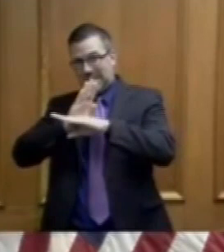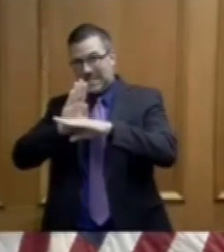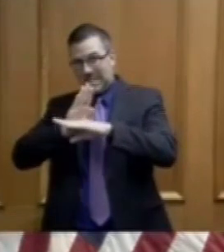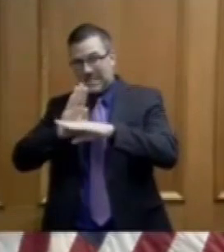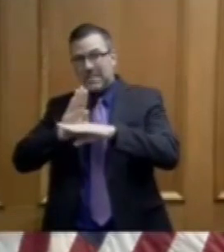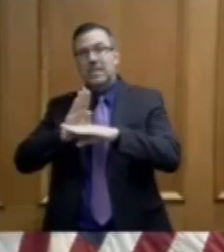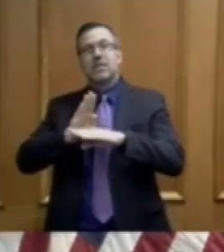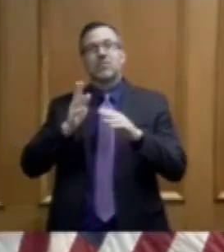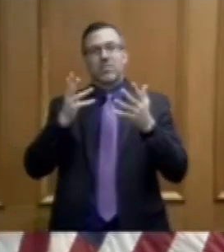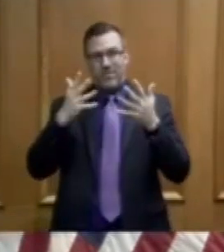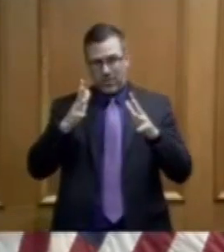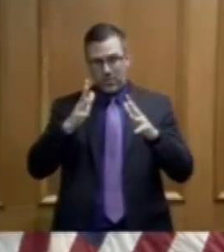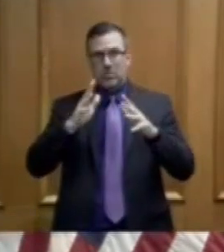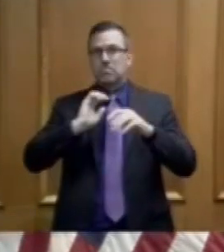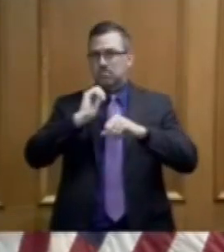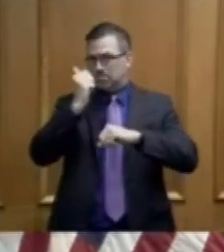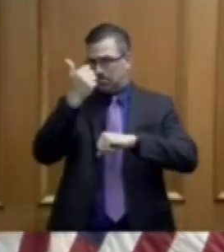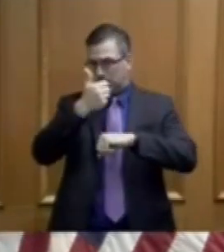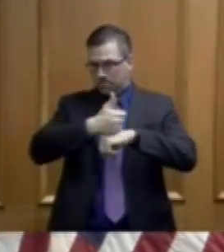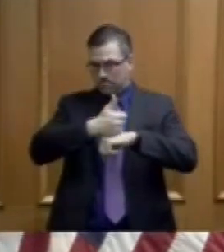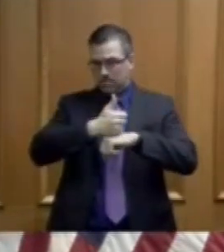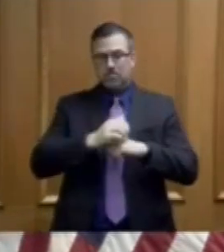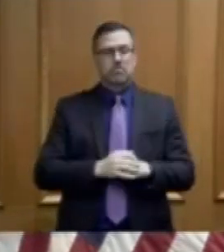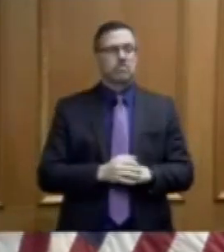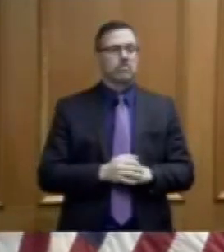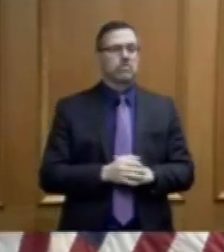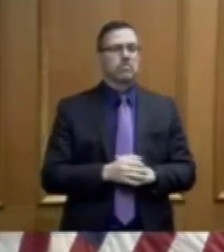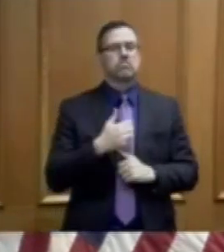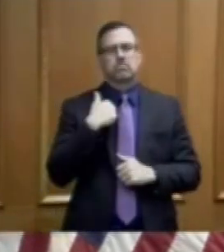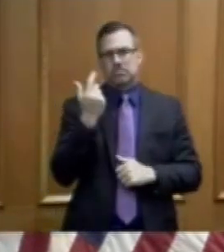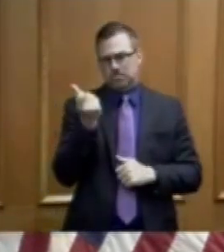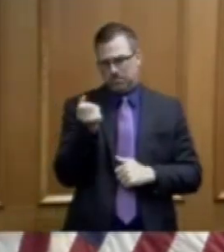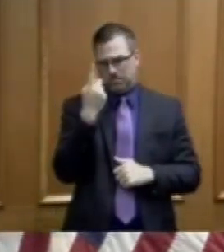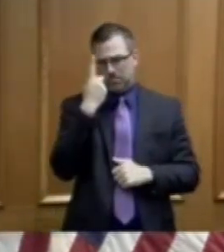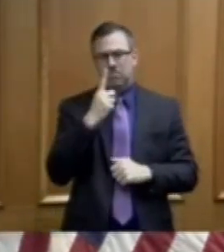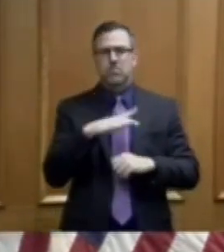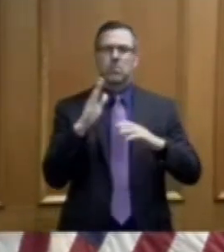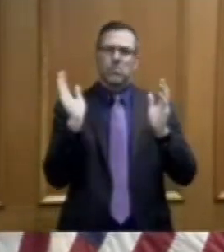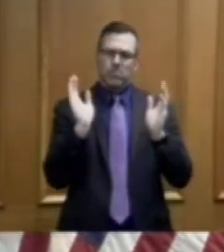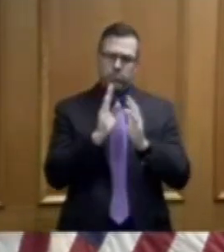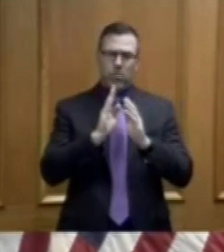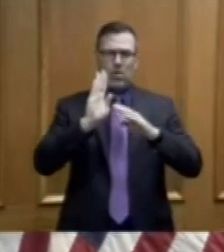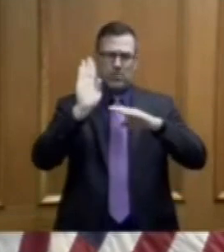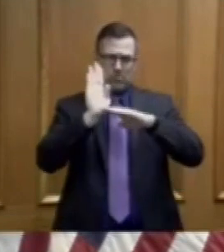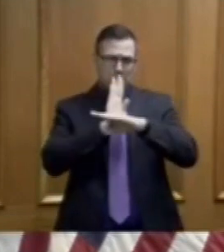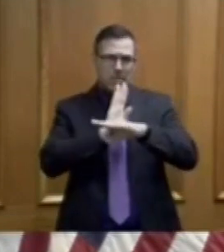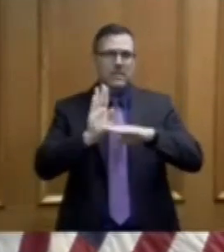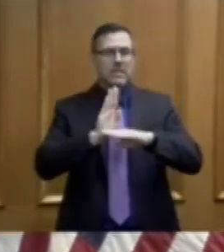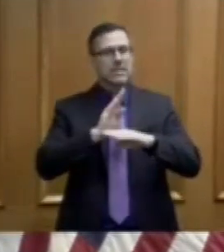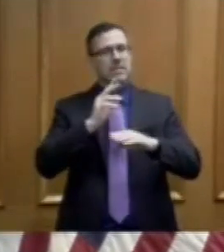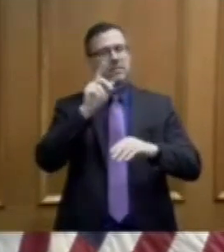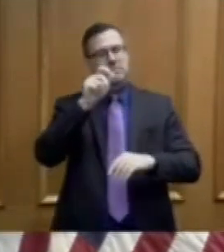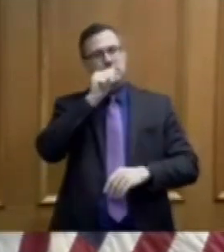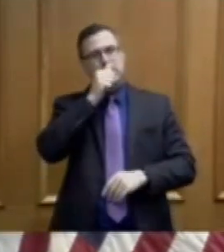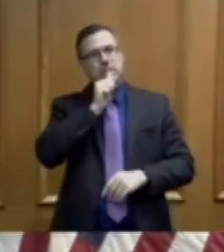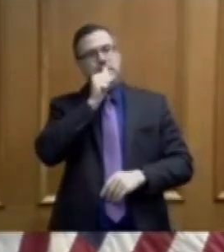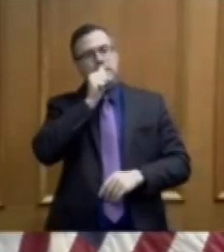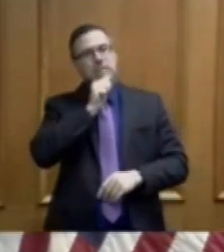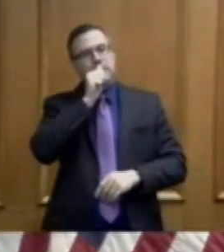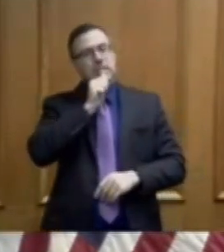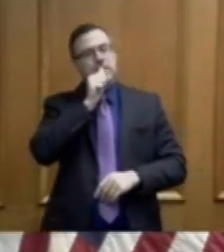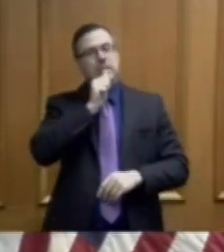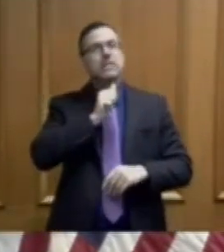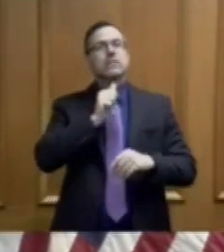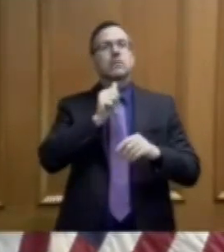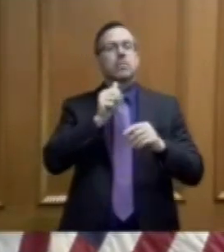are bearing the brunt of that in an effort to make it possible for Tennesseans to stay